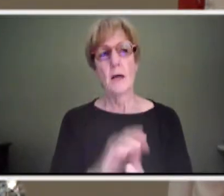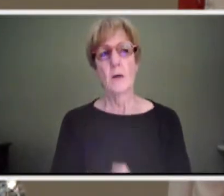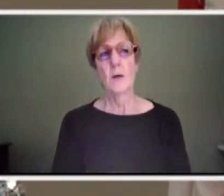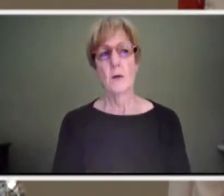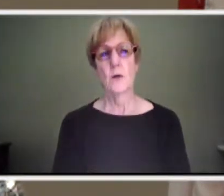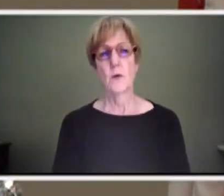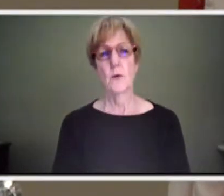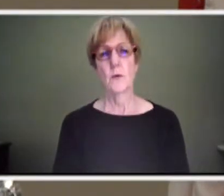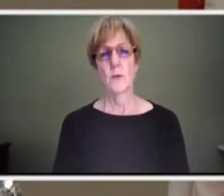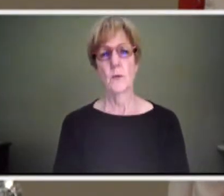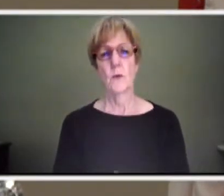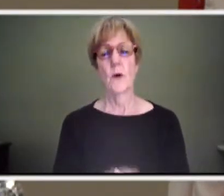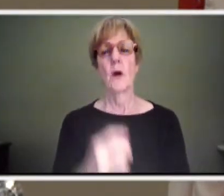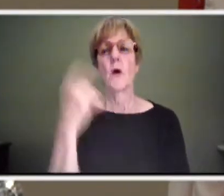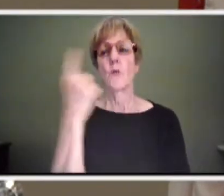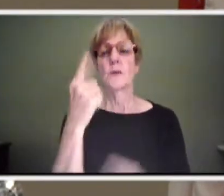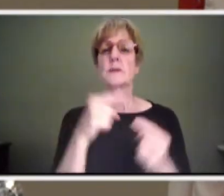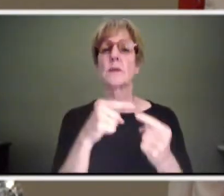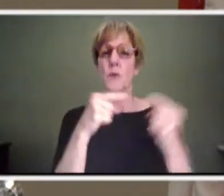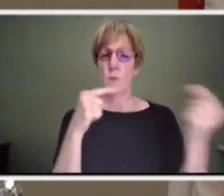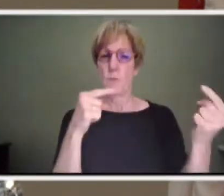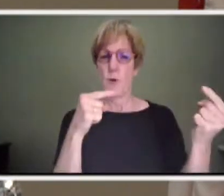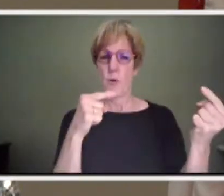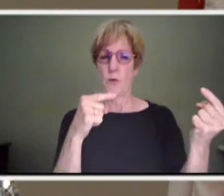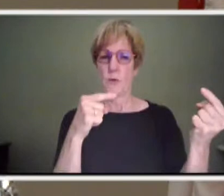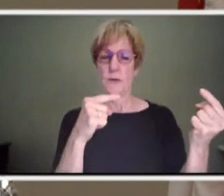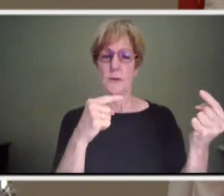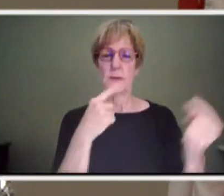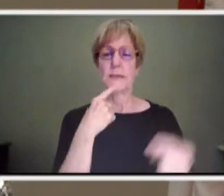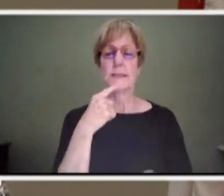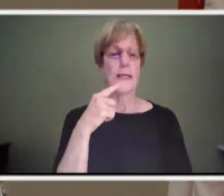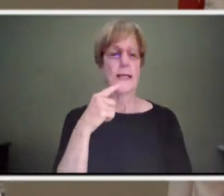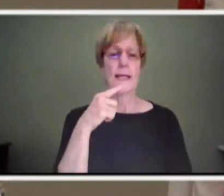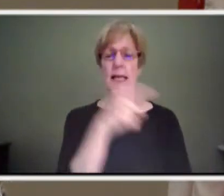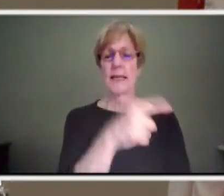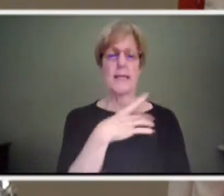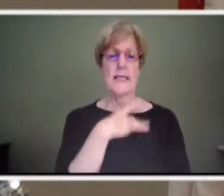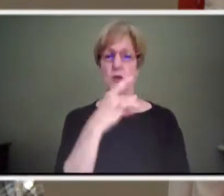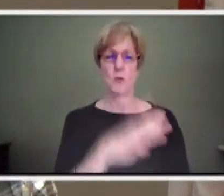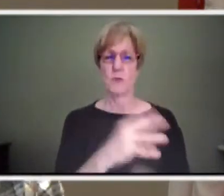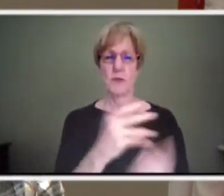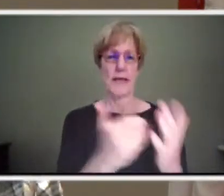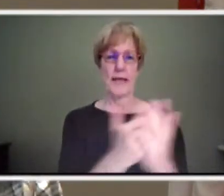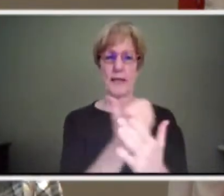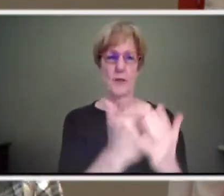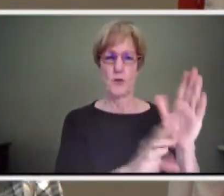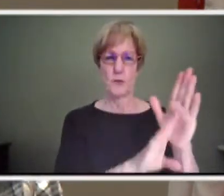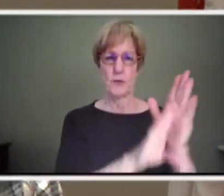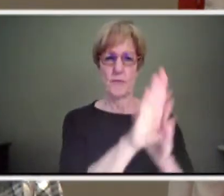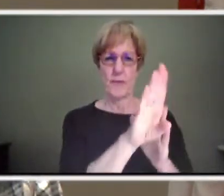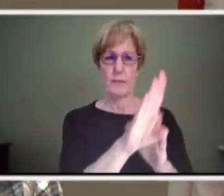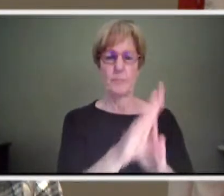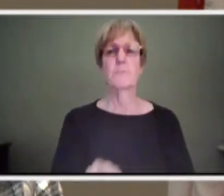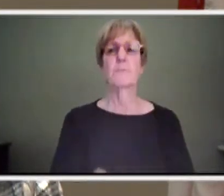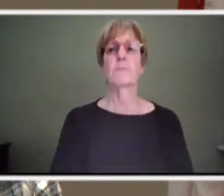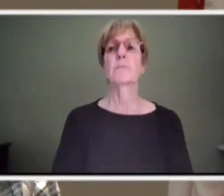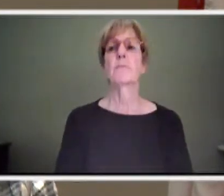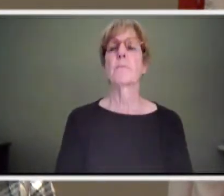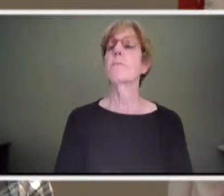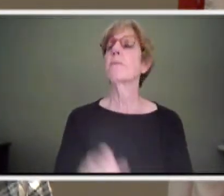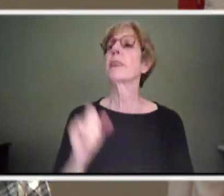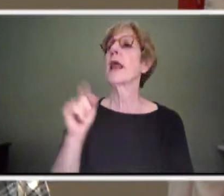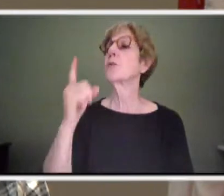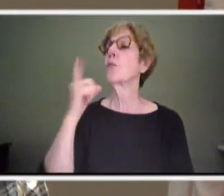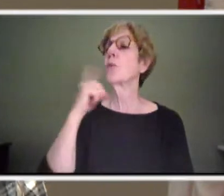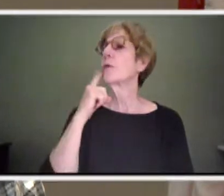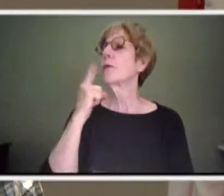someone in opposition of something saying that they don't like it, I would like to see what they feel like is the right